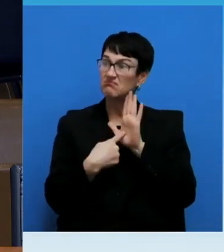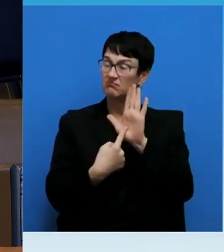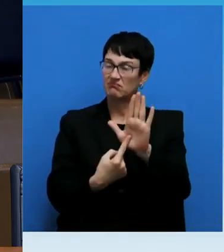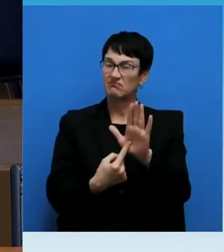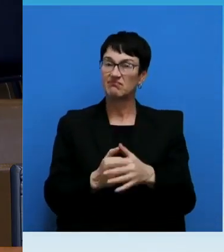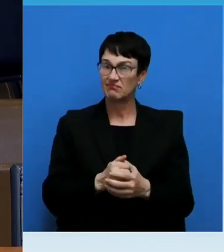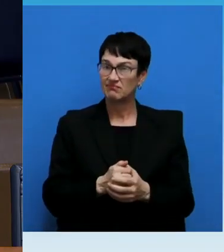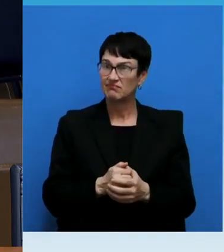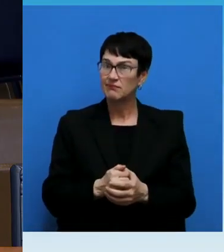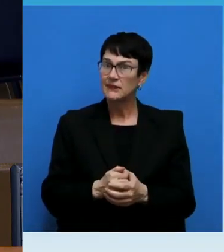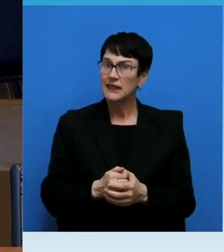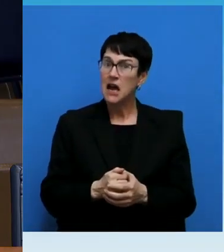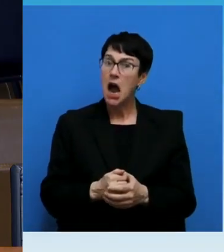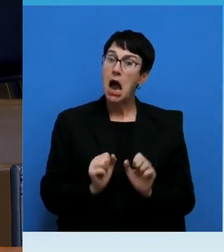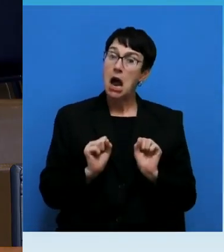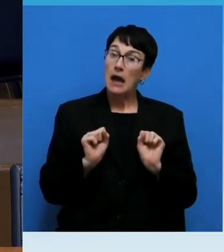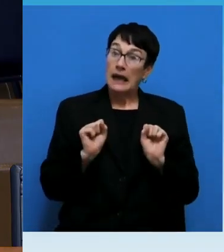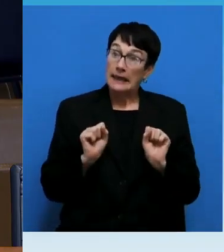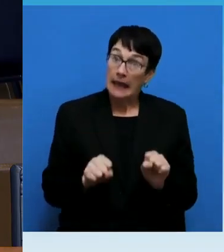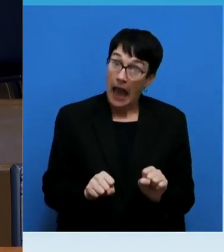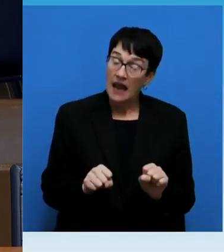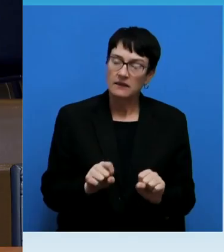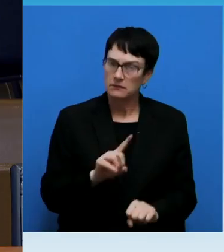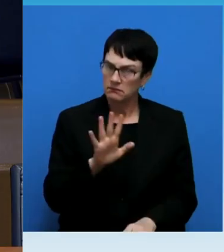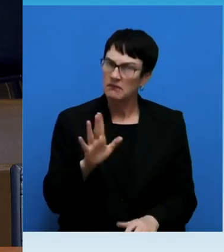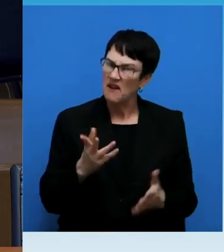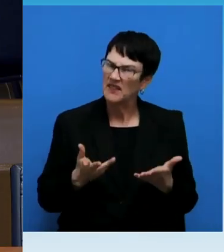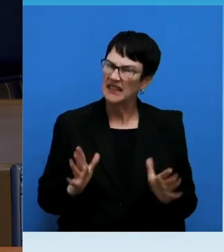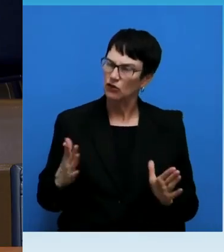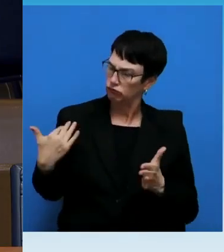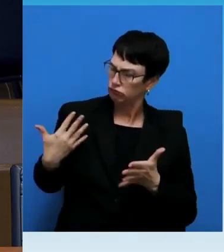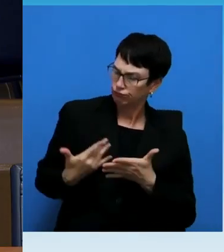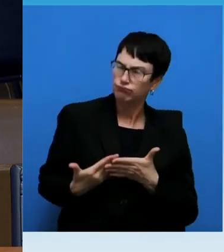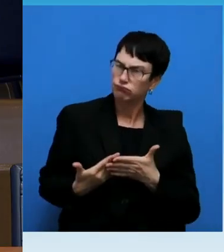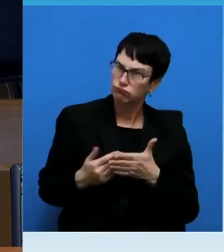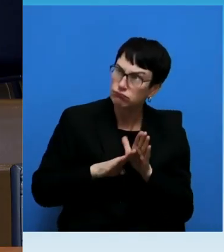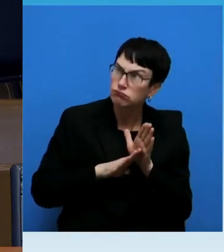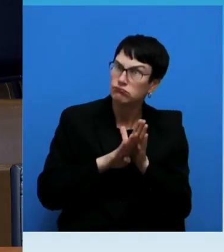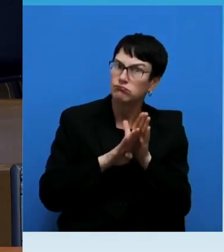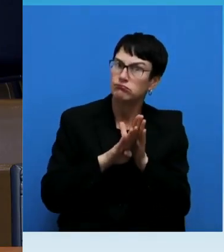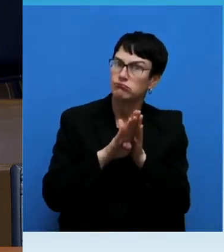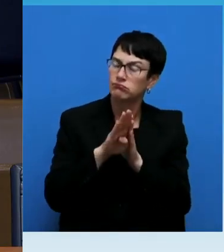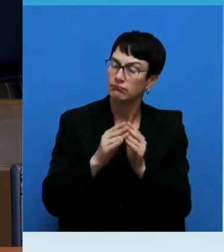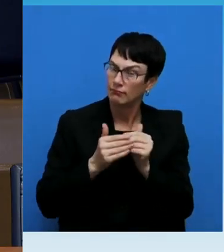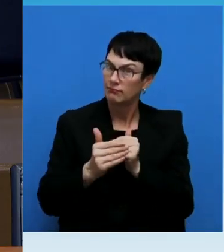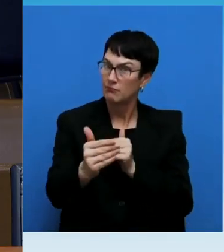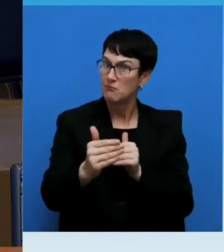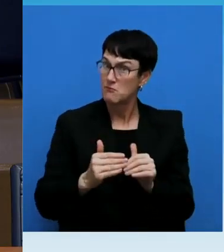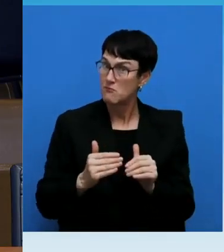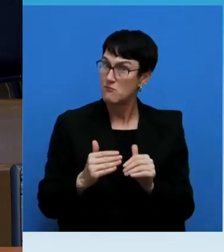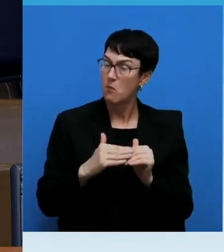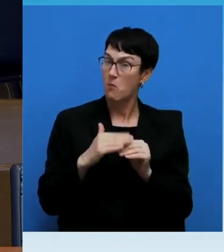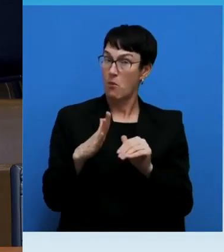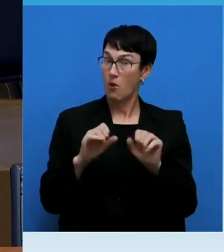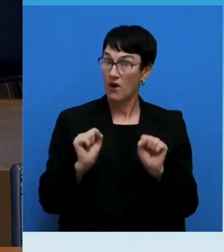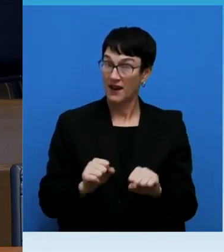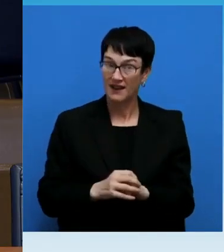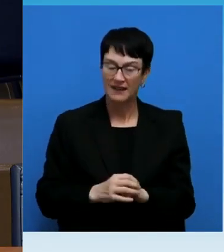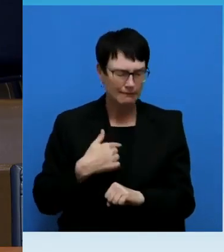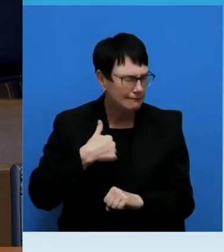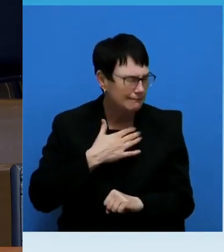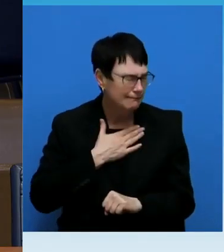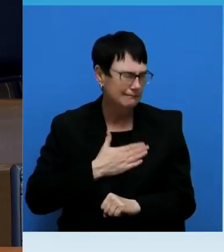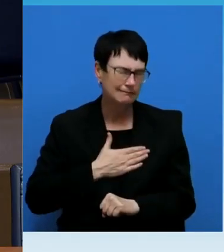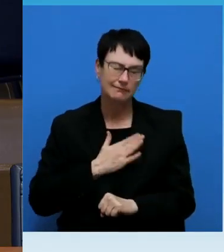happening. Yet, we have also been reminded that inclusion must be deepened, accelerated, and sustained.